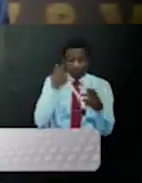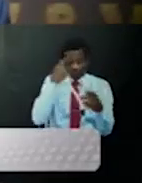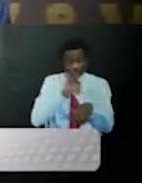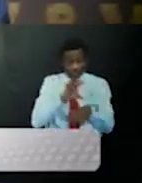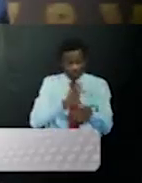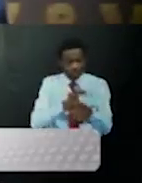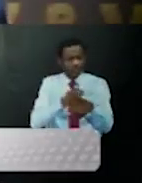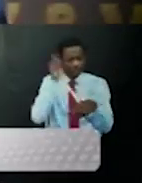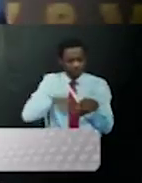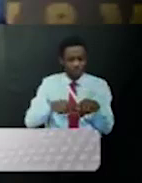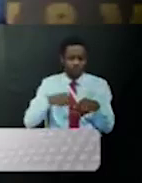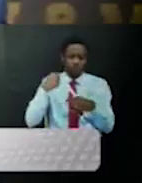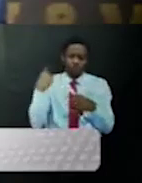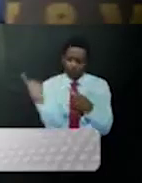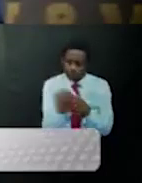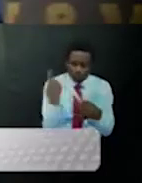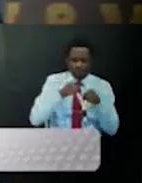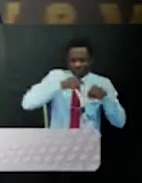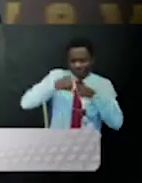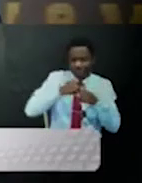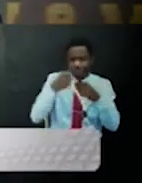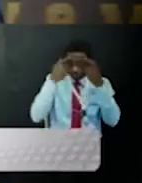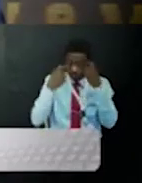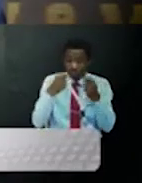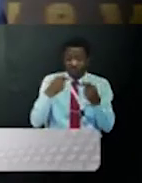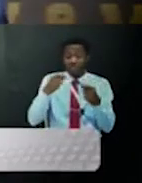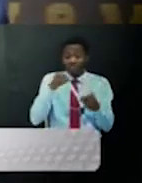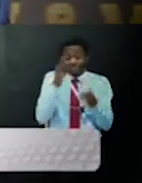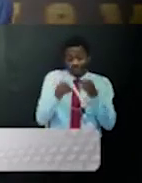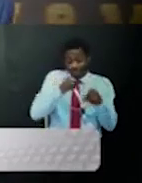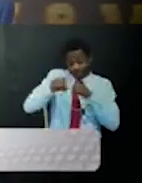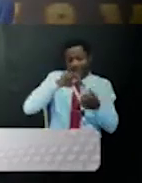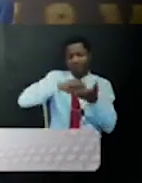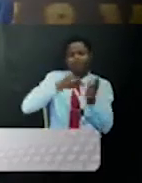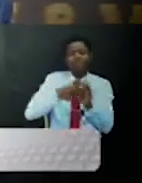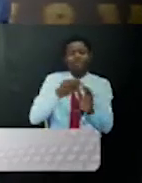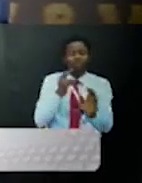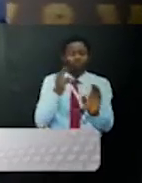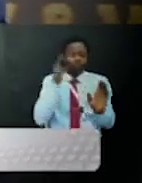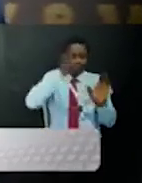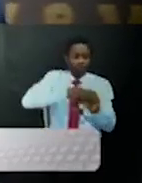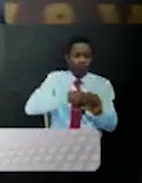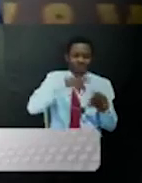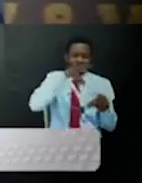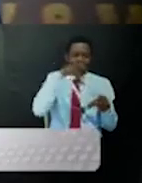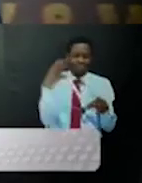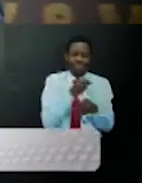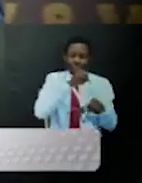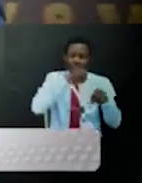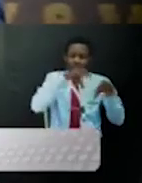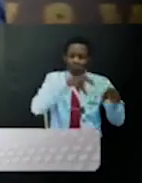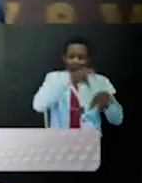our involvement in the various outreaches aimed at taking territories for the Lord. The